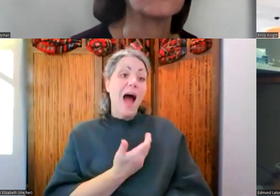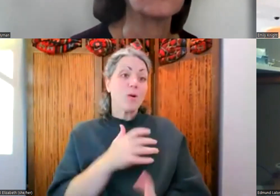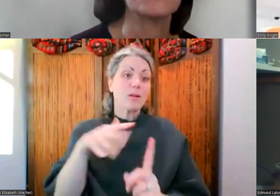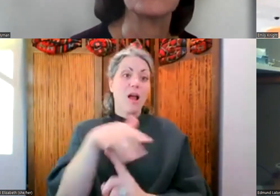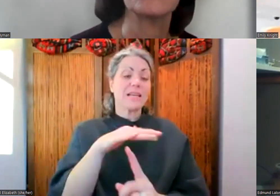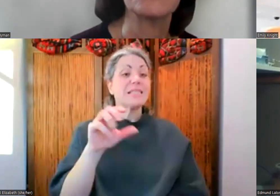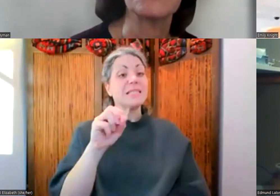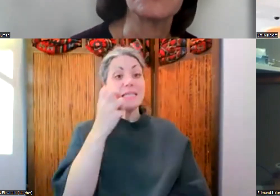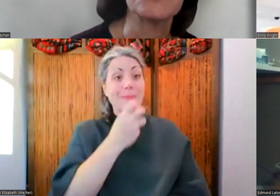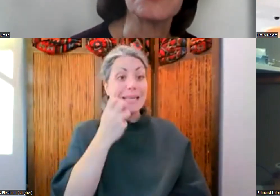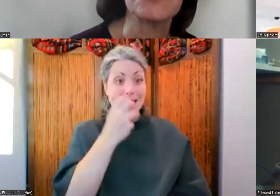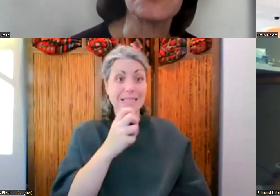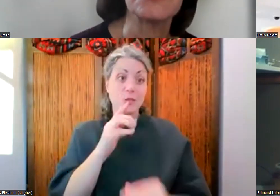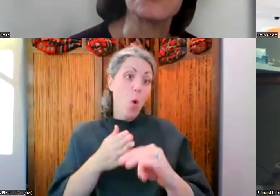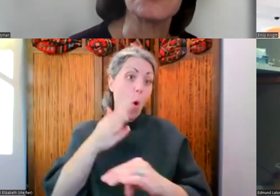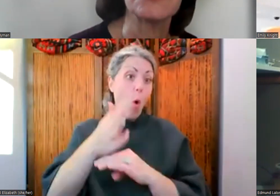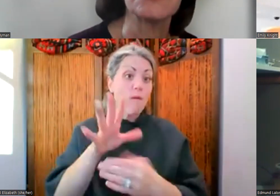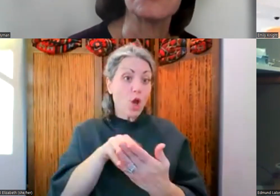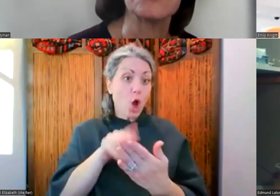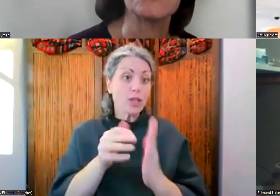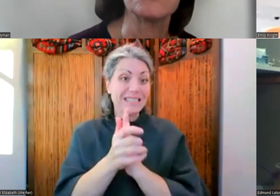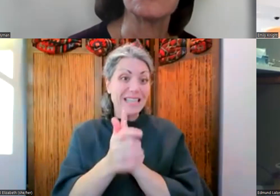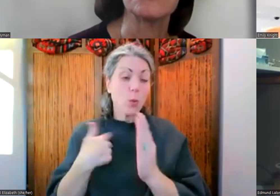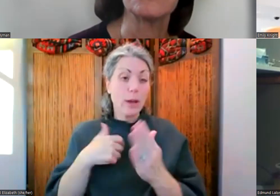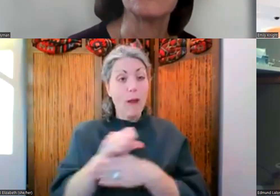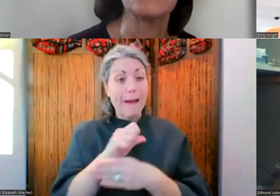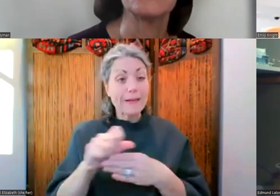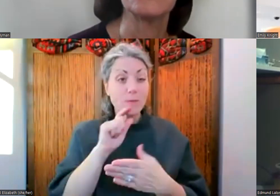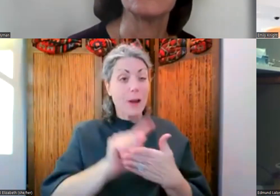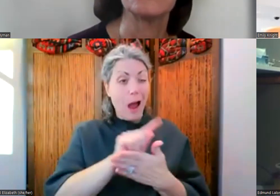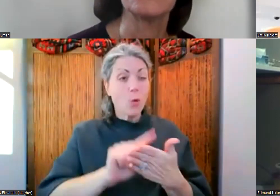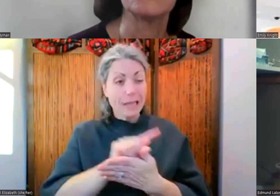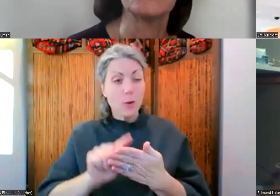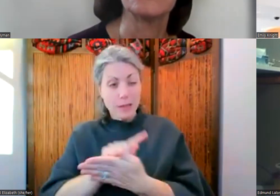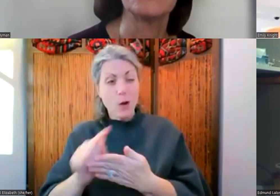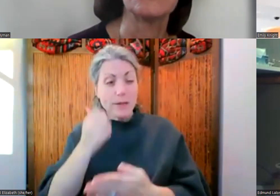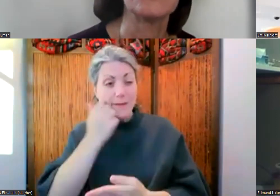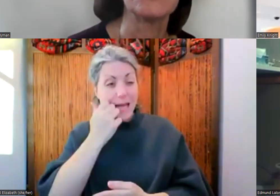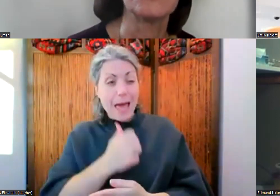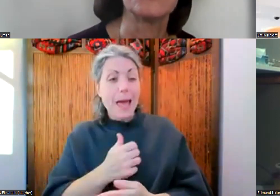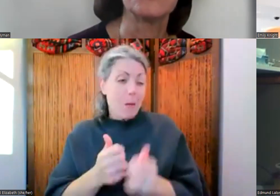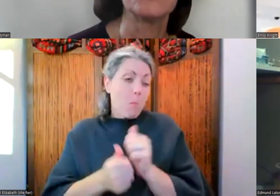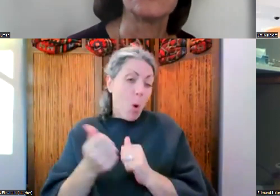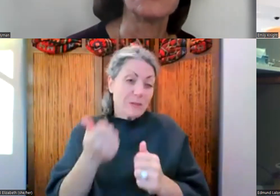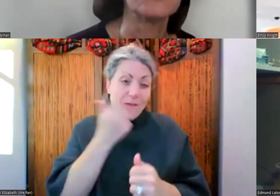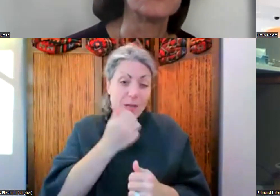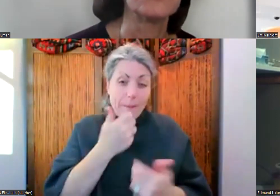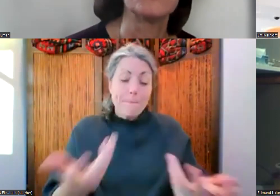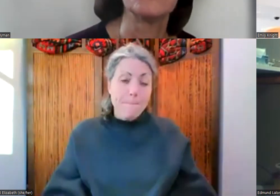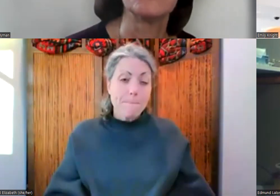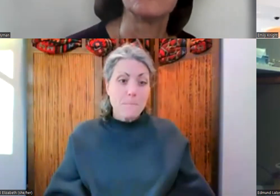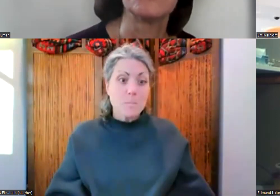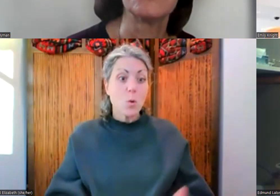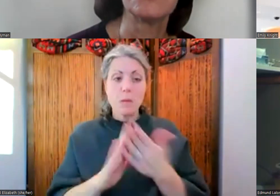an overlearned skill. We practice speech for hours a day, most days. And so the automaticity that comes